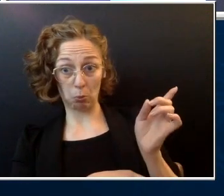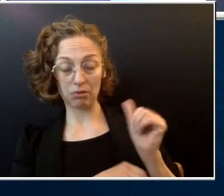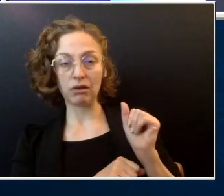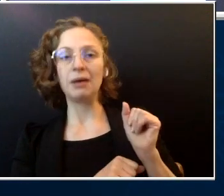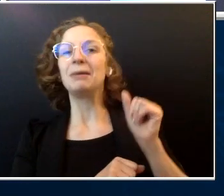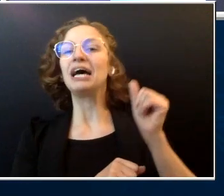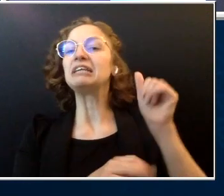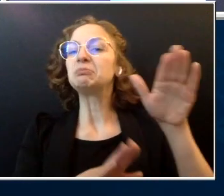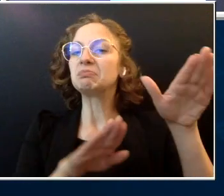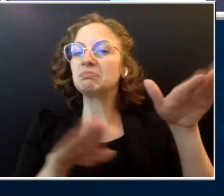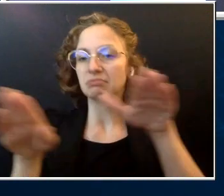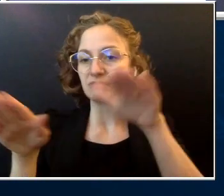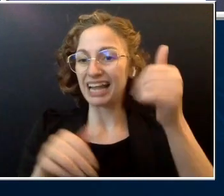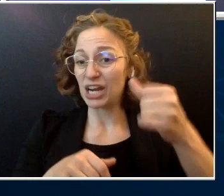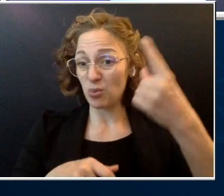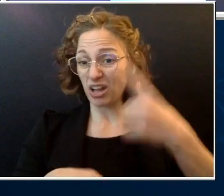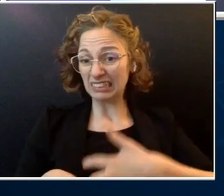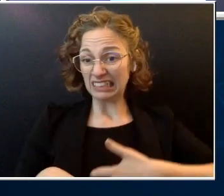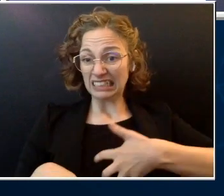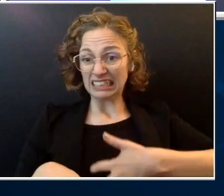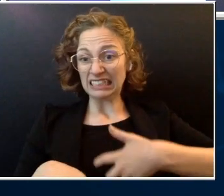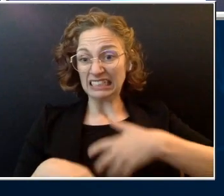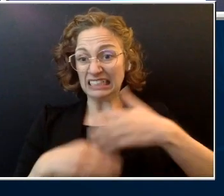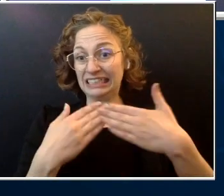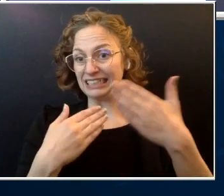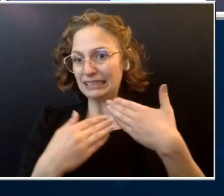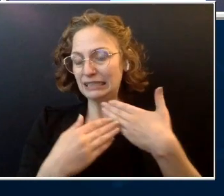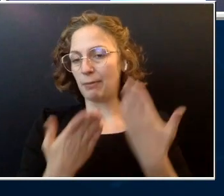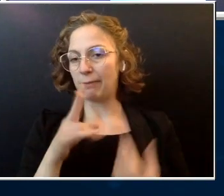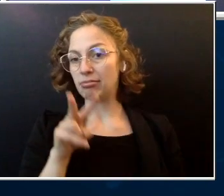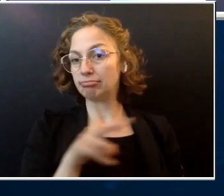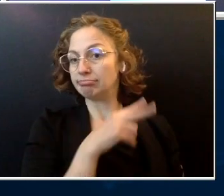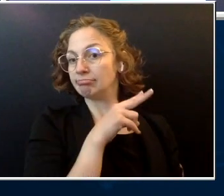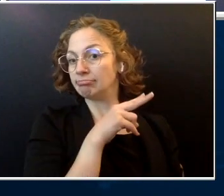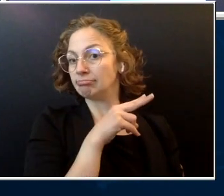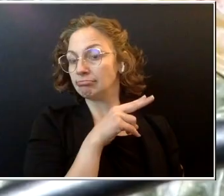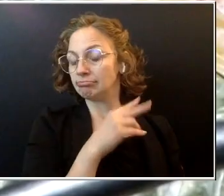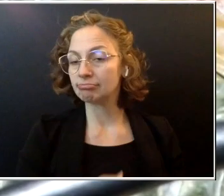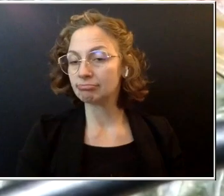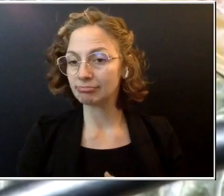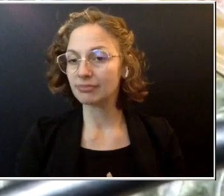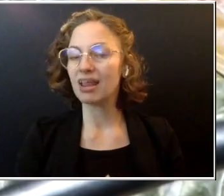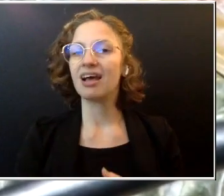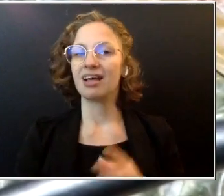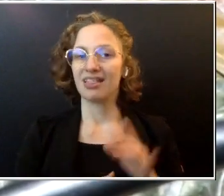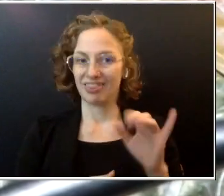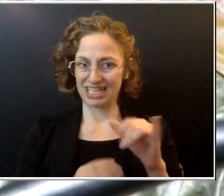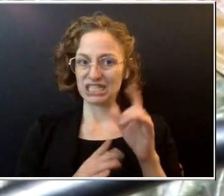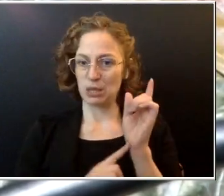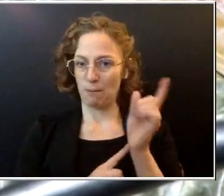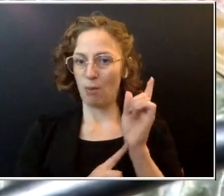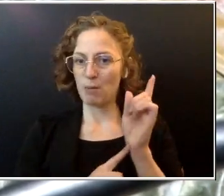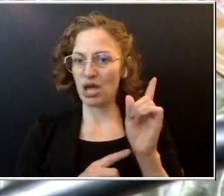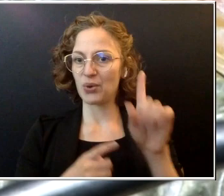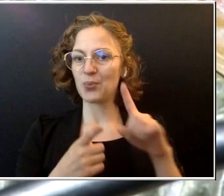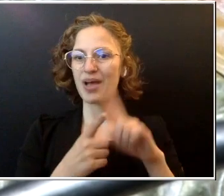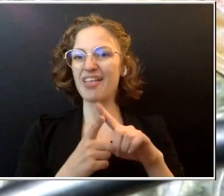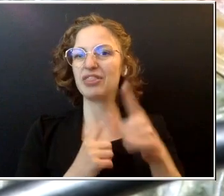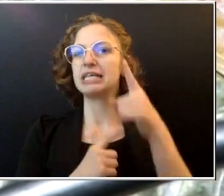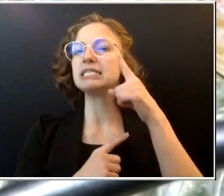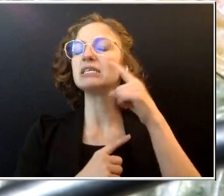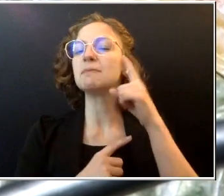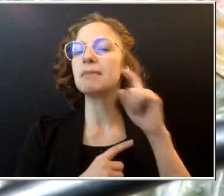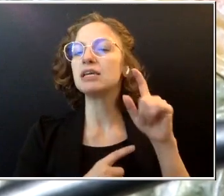might want to look away for a moment. But this is the moment that they remove this like suspicious tissue from your